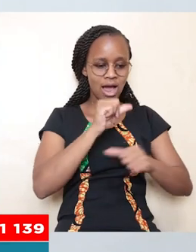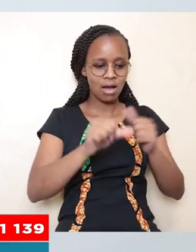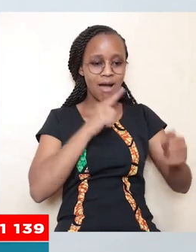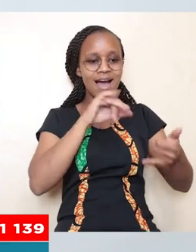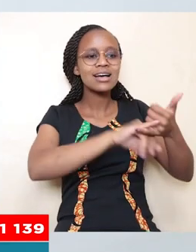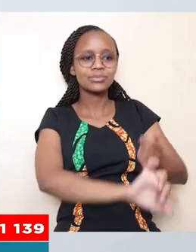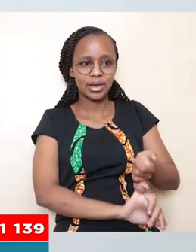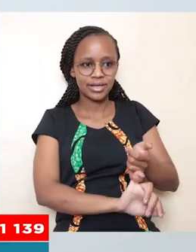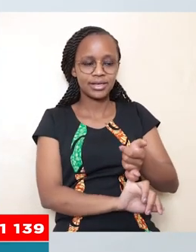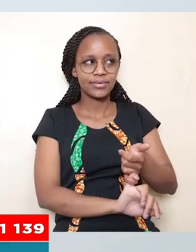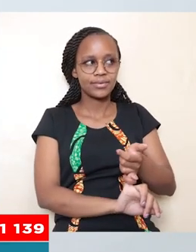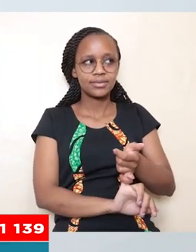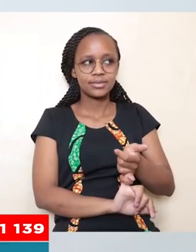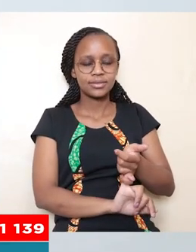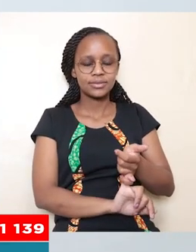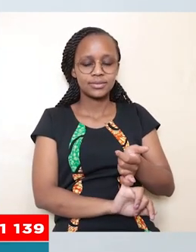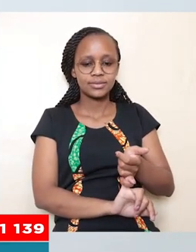a husband